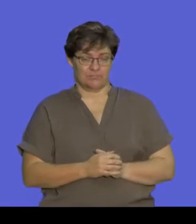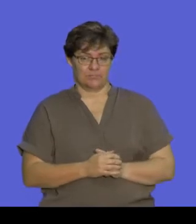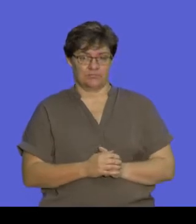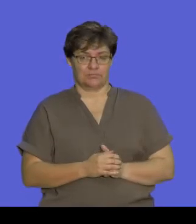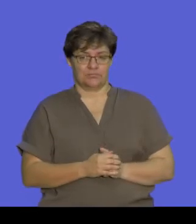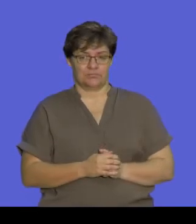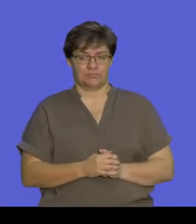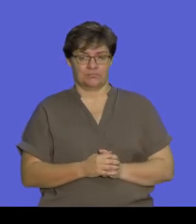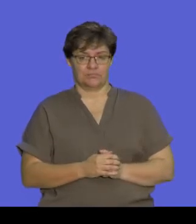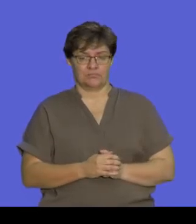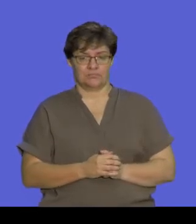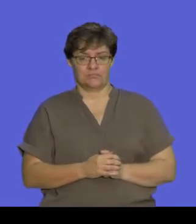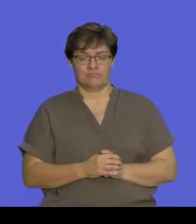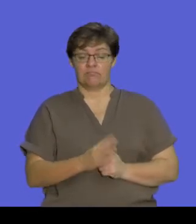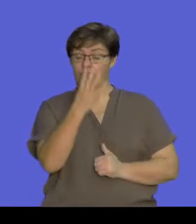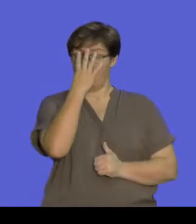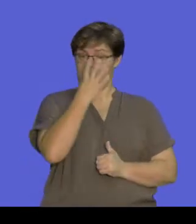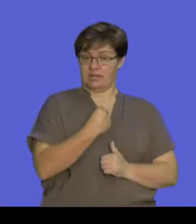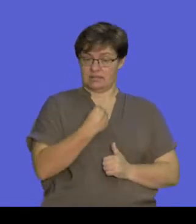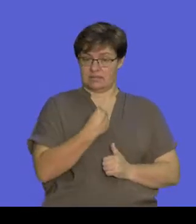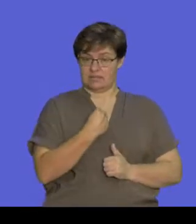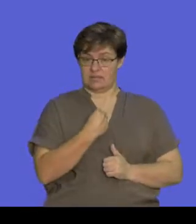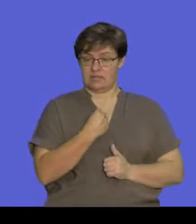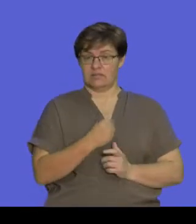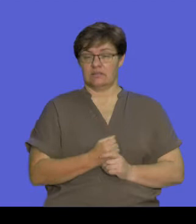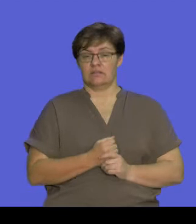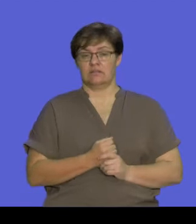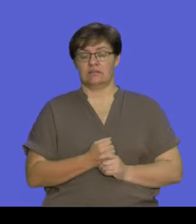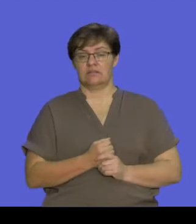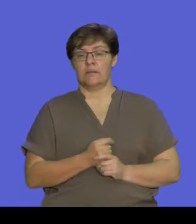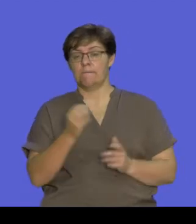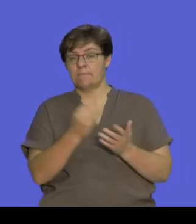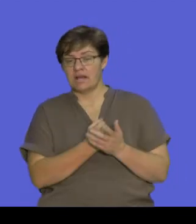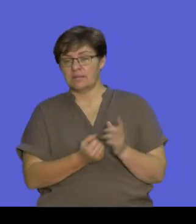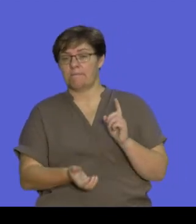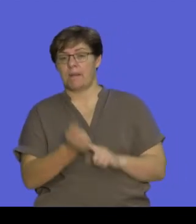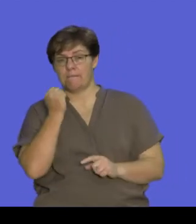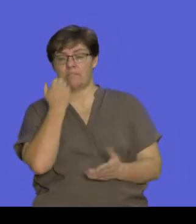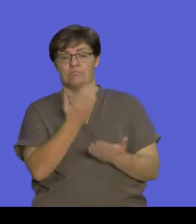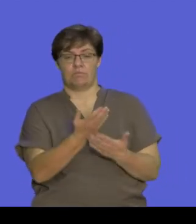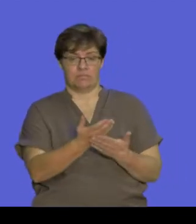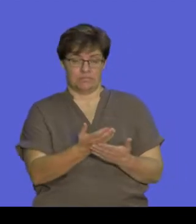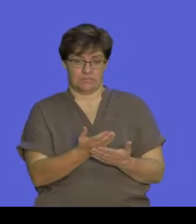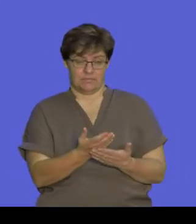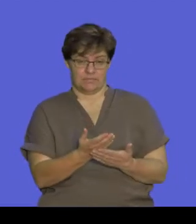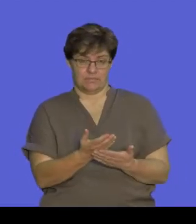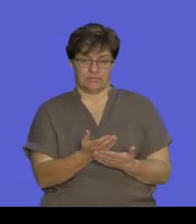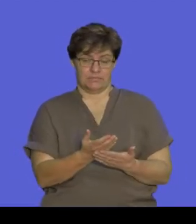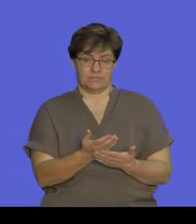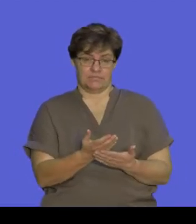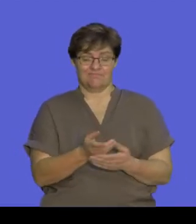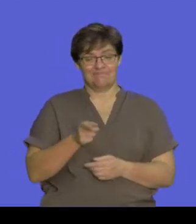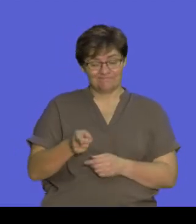So what we're asked to do in this question is to determine the probability that he